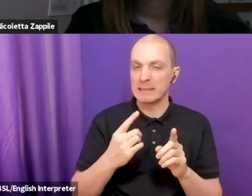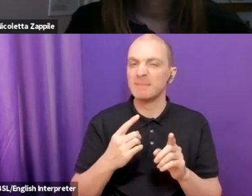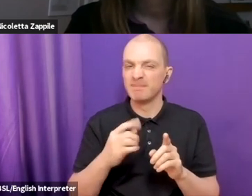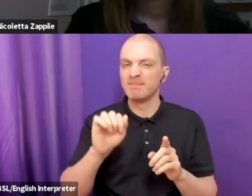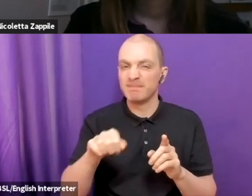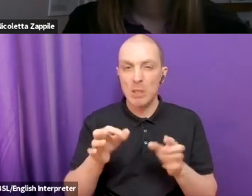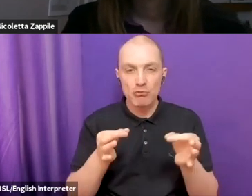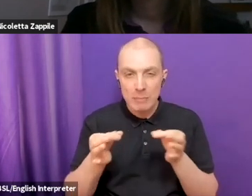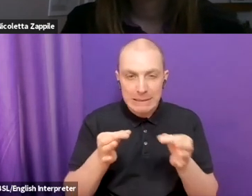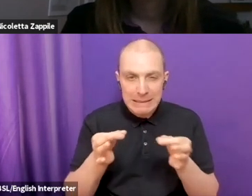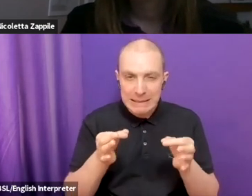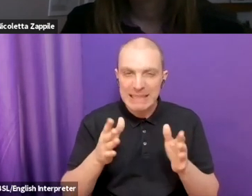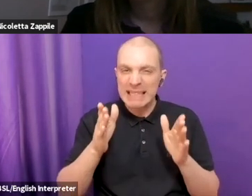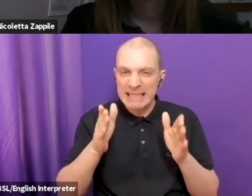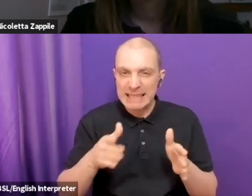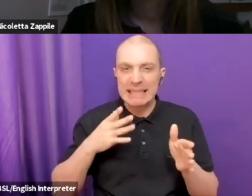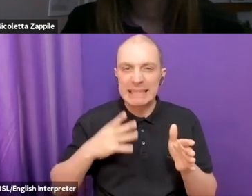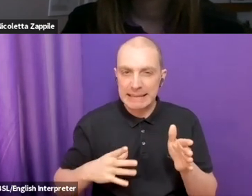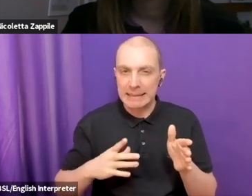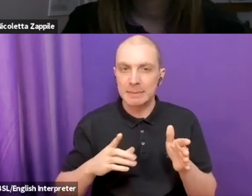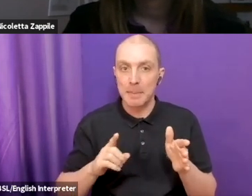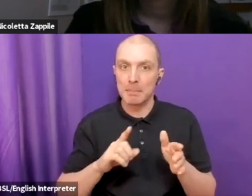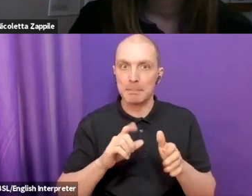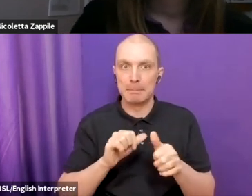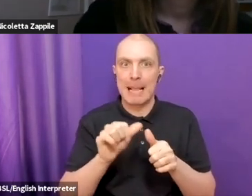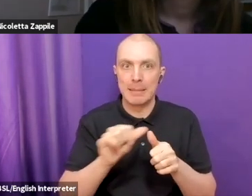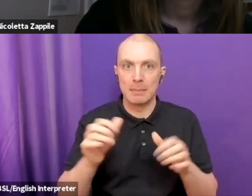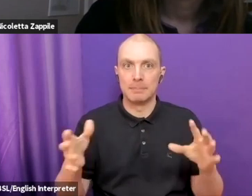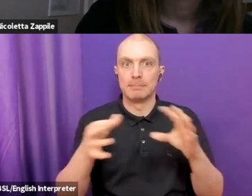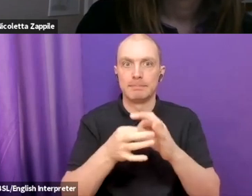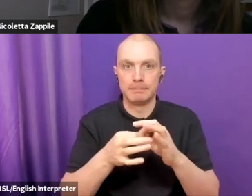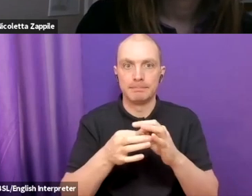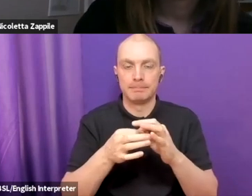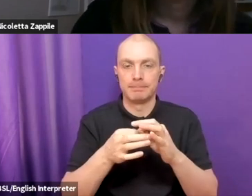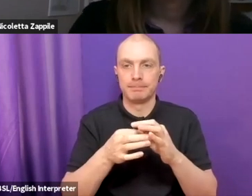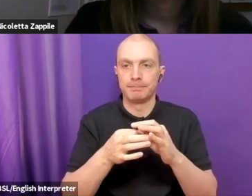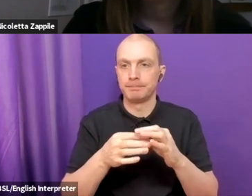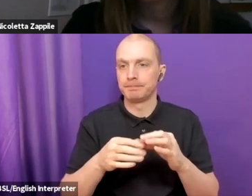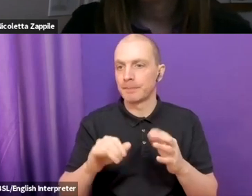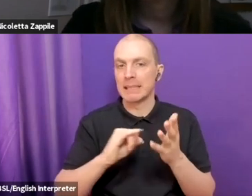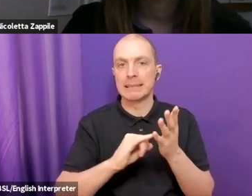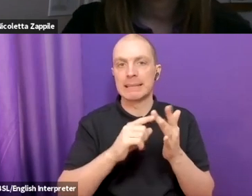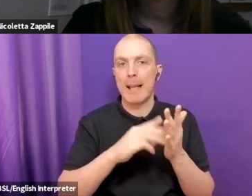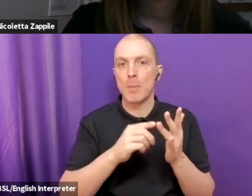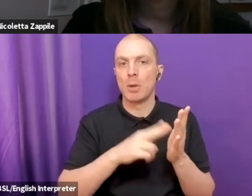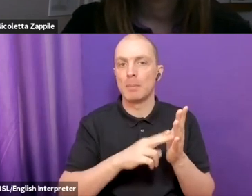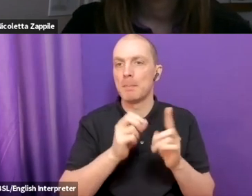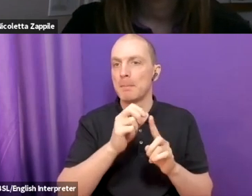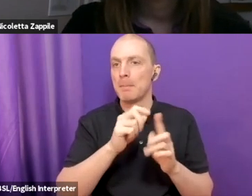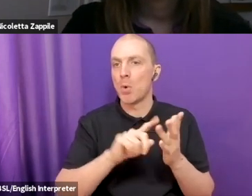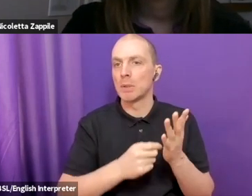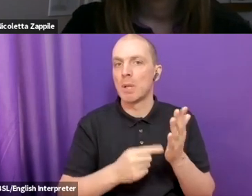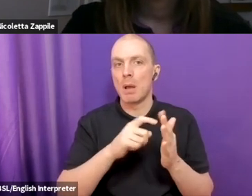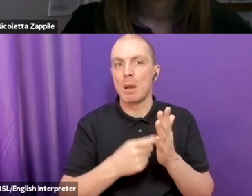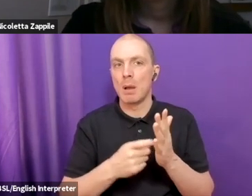that. Okay, I can see we've got 3 more questions. So we have a question from Simon Porter, and he says, can you give the headline